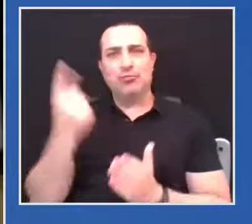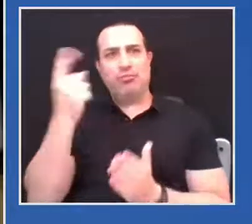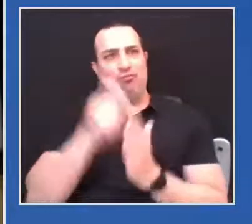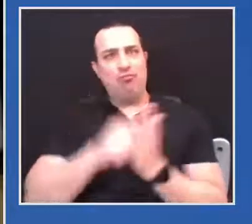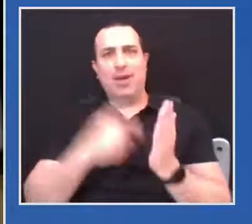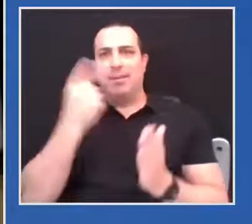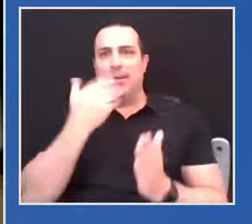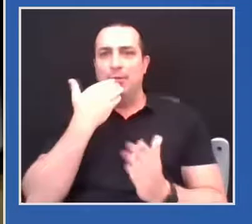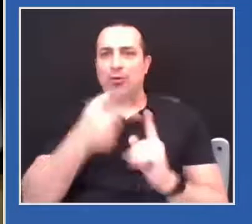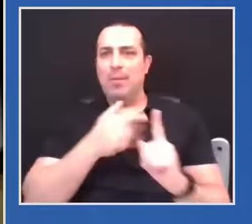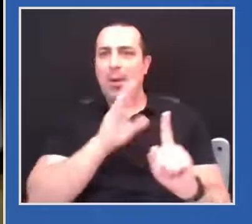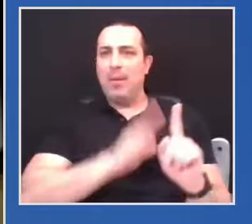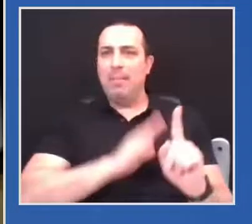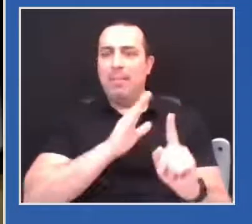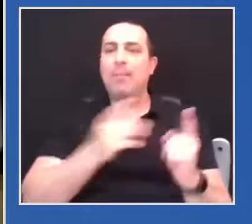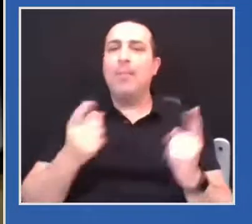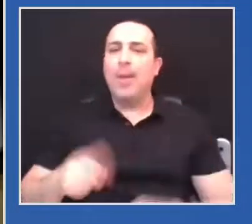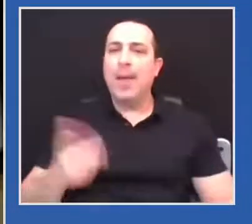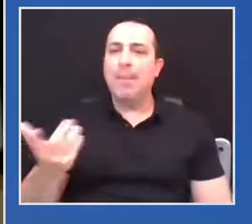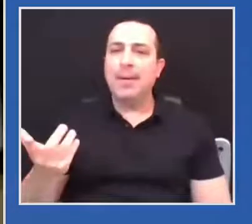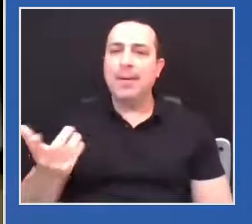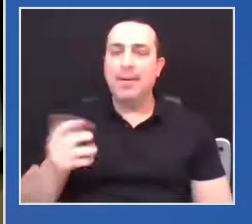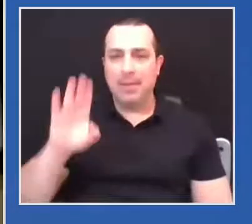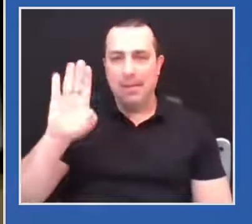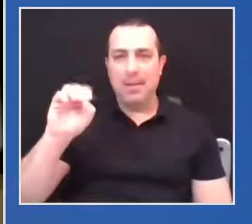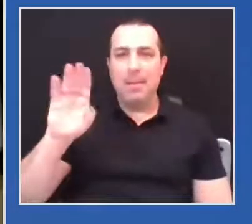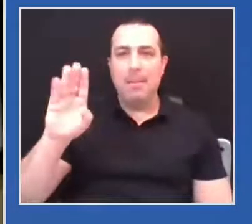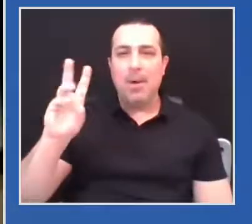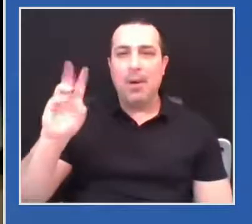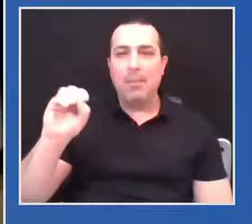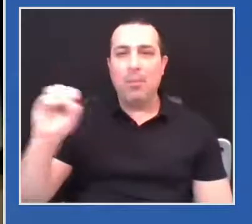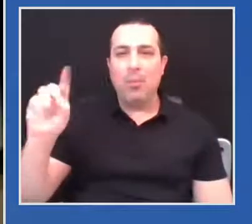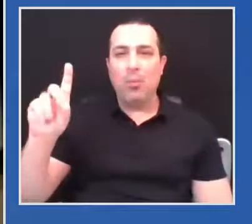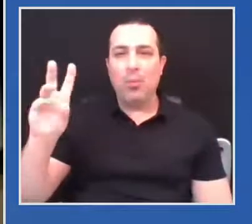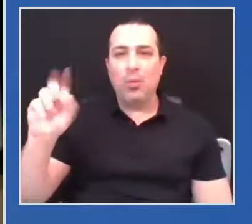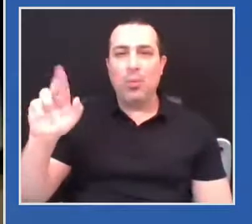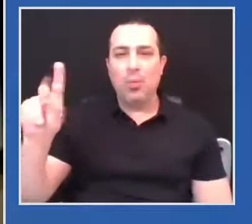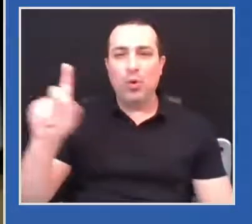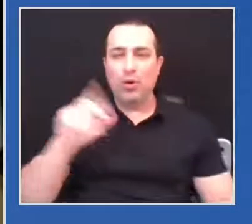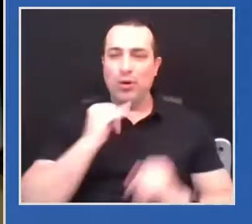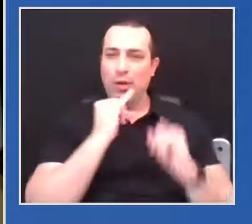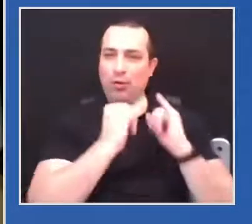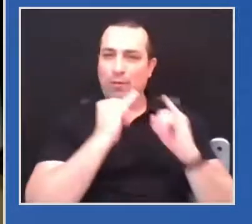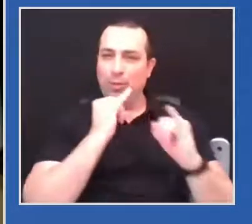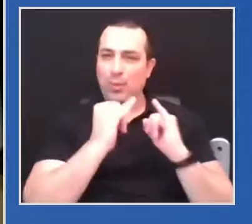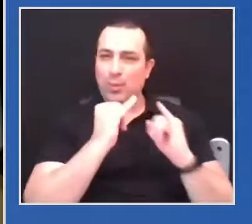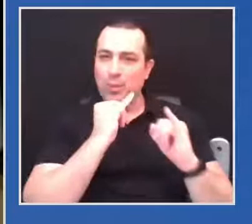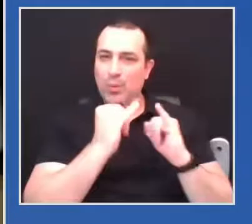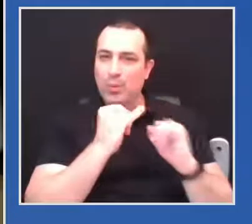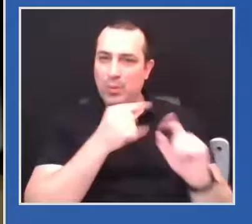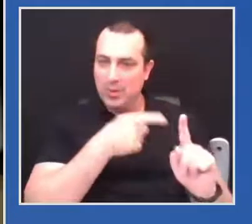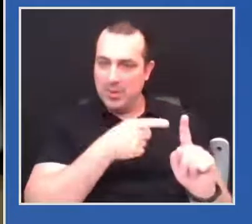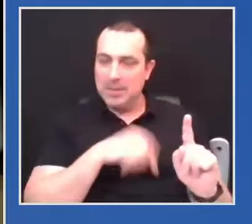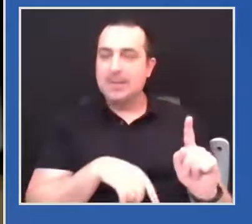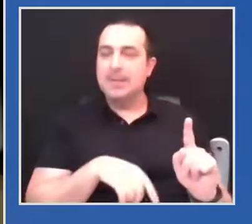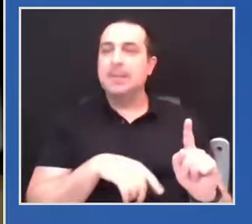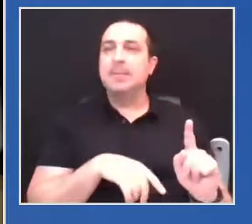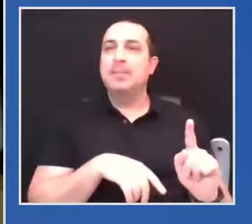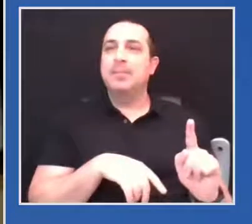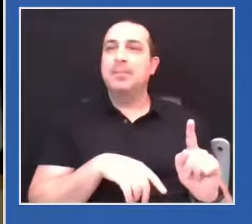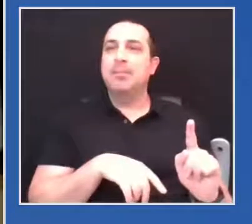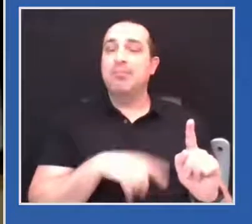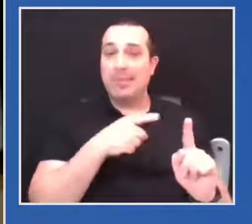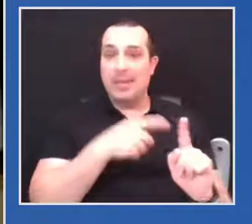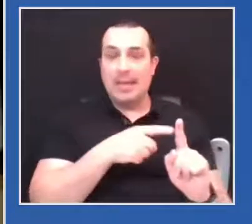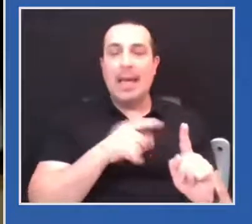What happened? Bob Woodward interviewed him. He acknowledged that he knew it was a dangerous